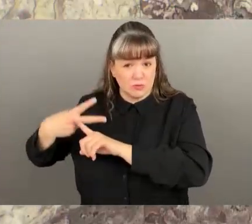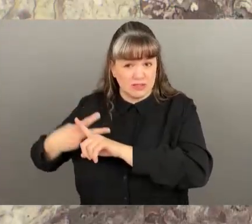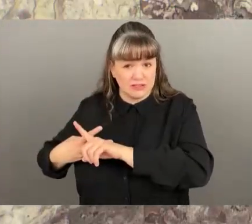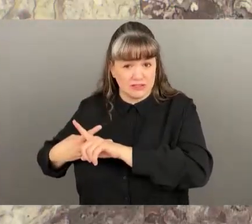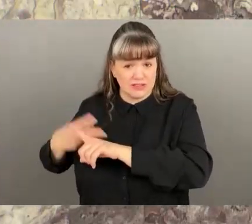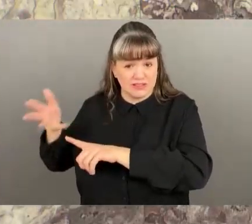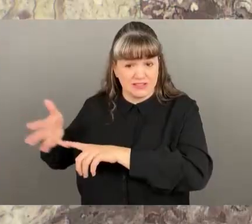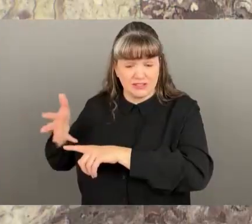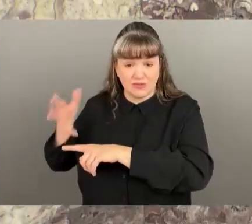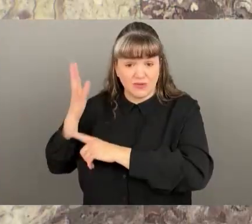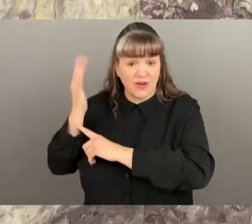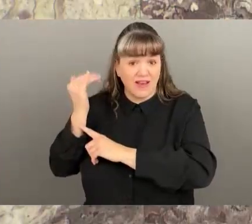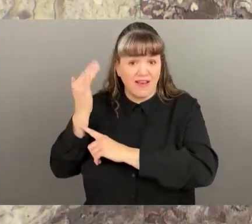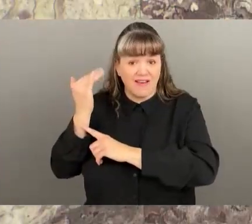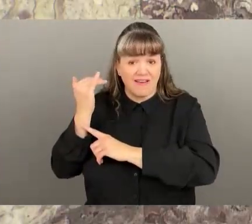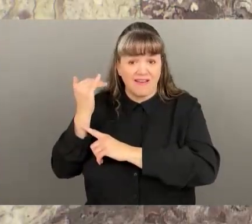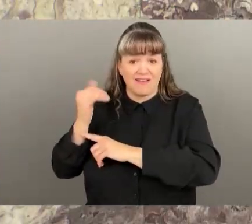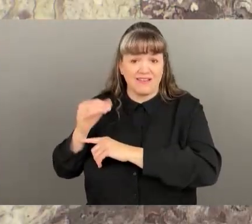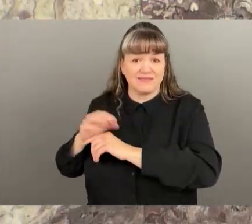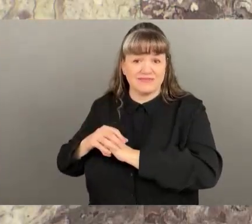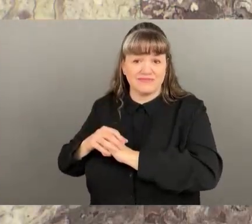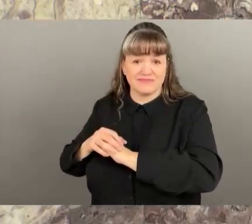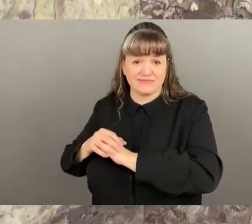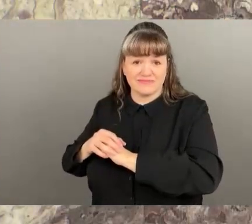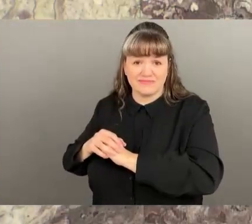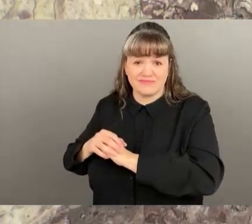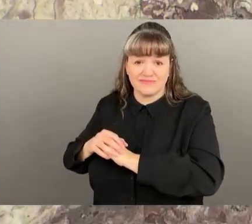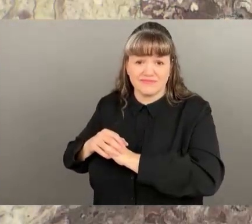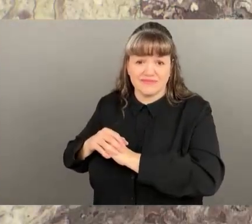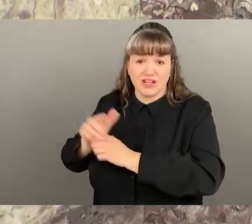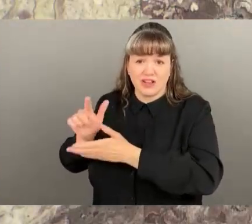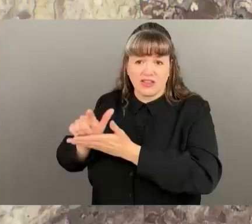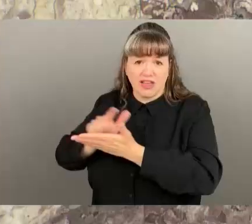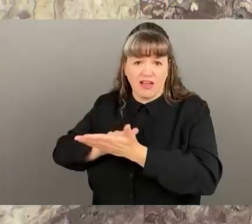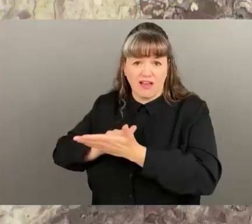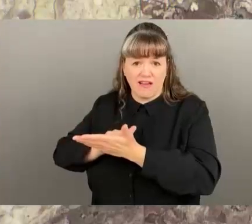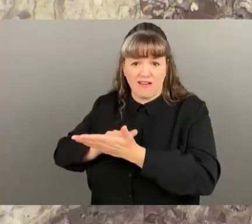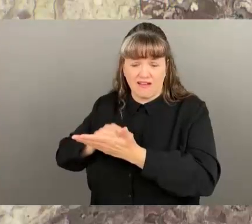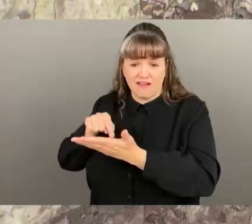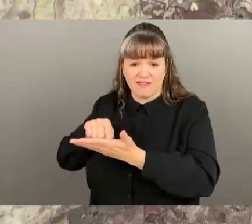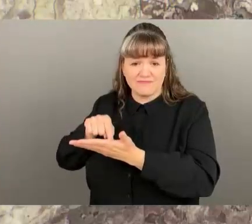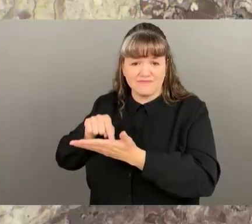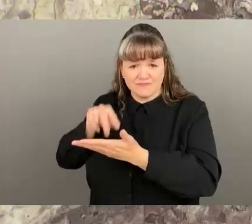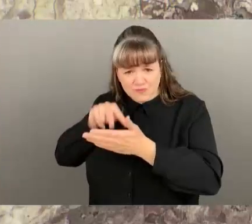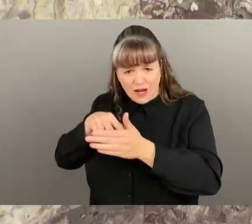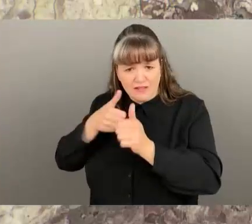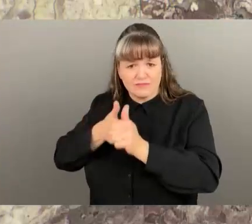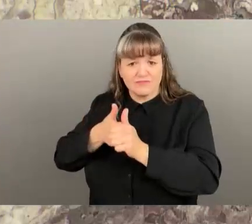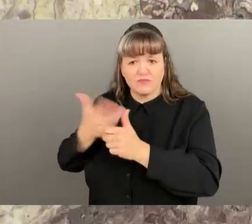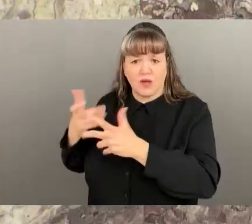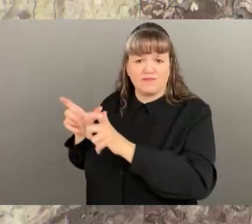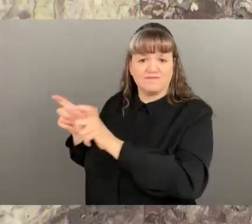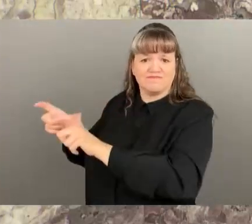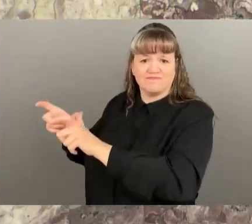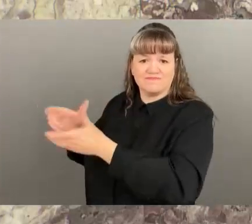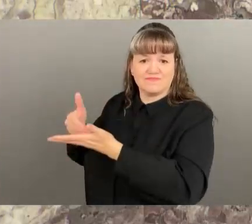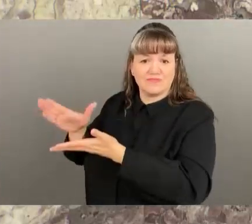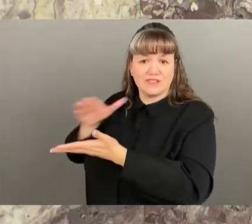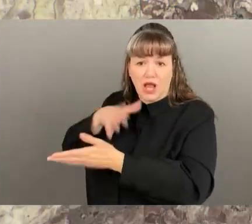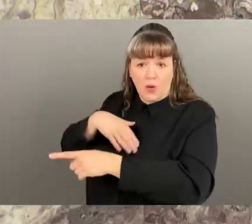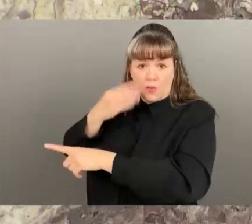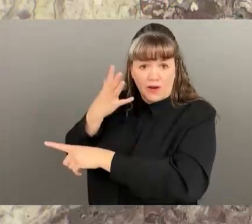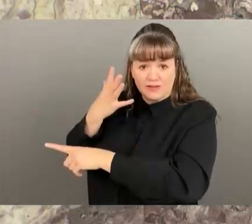The passengers called the ship the Guru Nanak Jahaz. Their passage was a symbol of resistance and a sacred